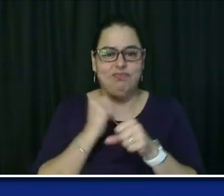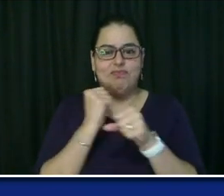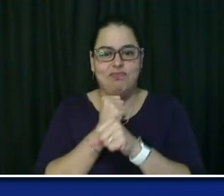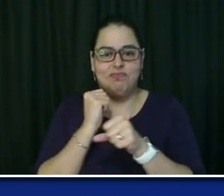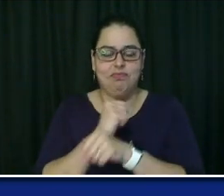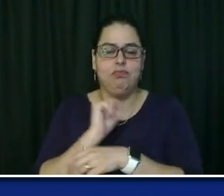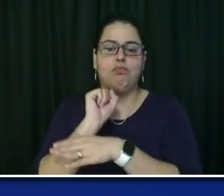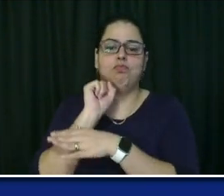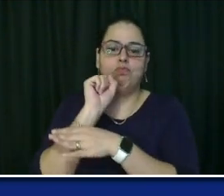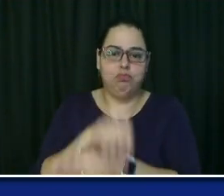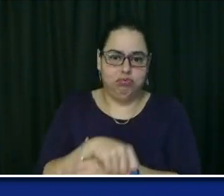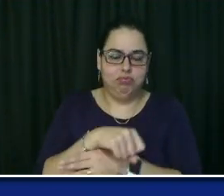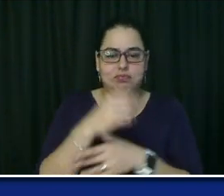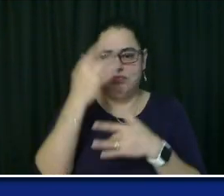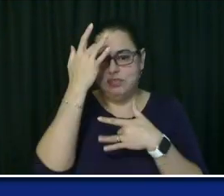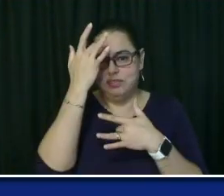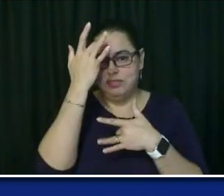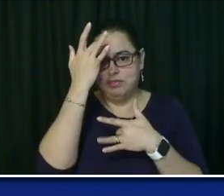have